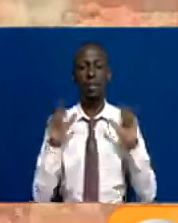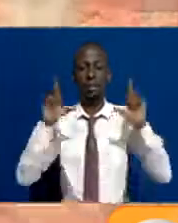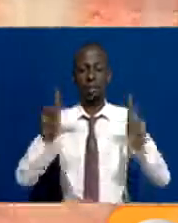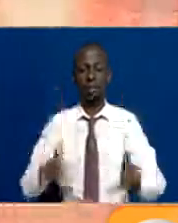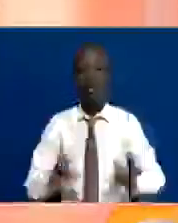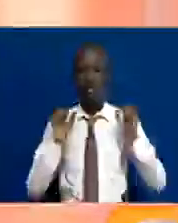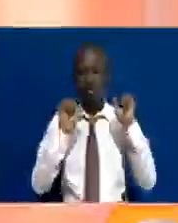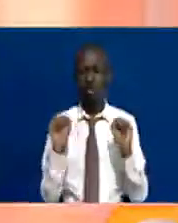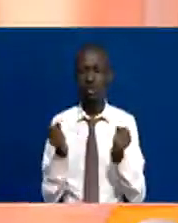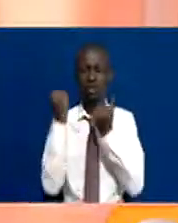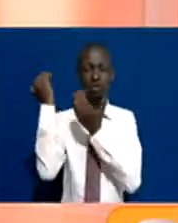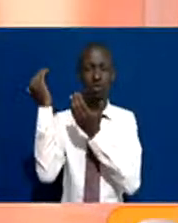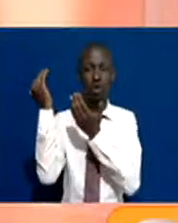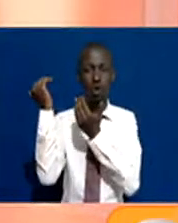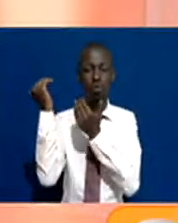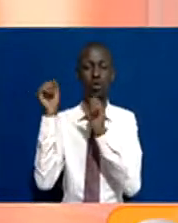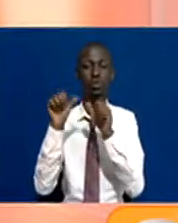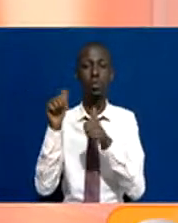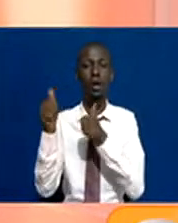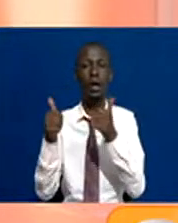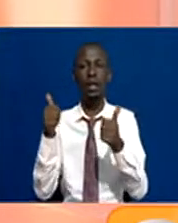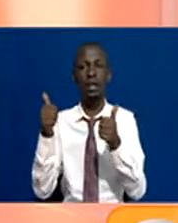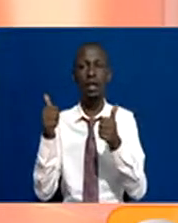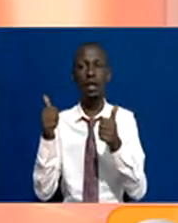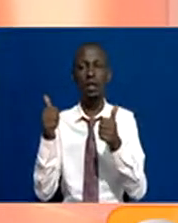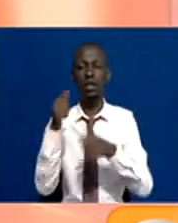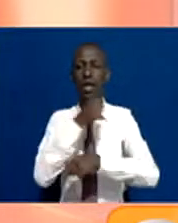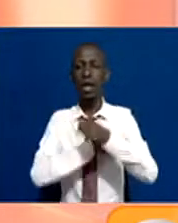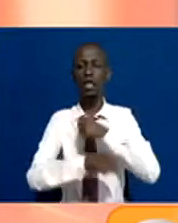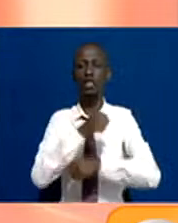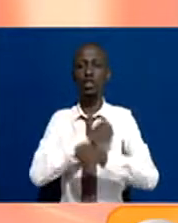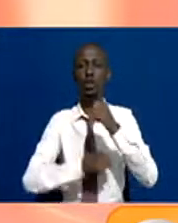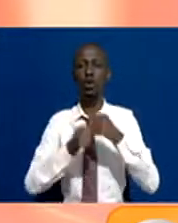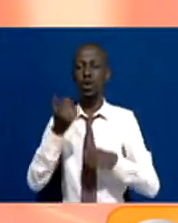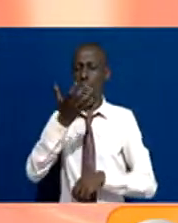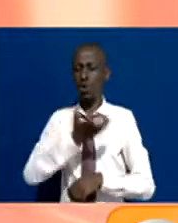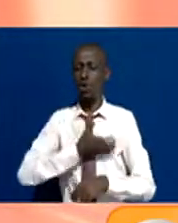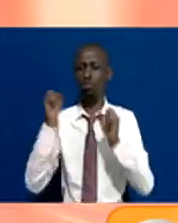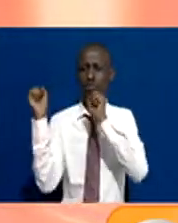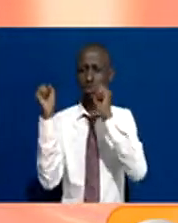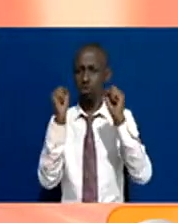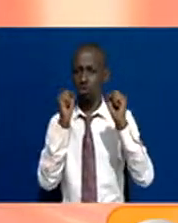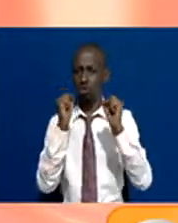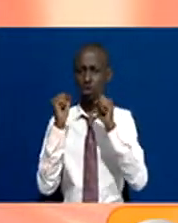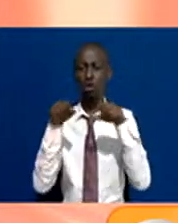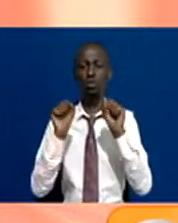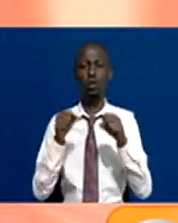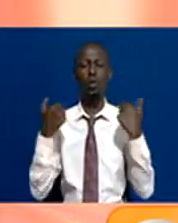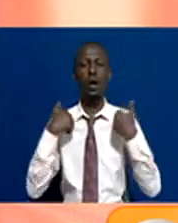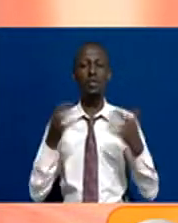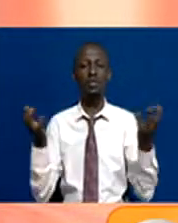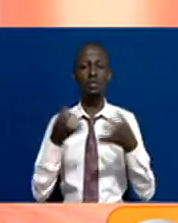and she hopes we'll see others take their own brave steps to a life of freedom.